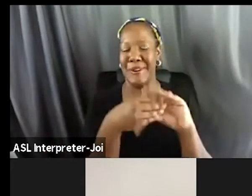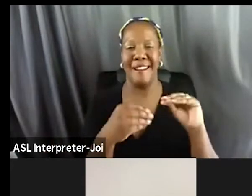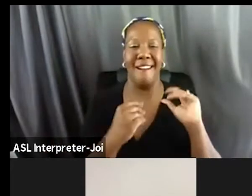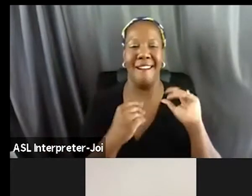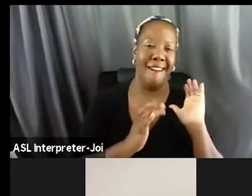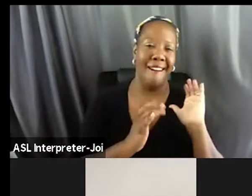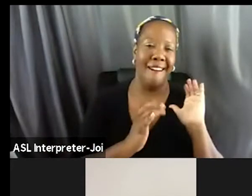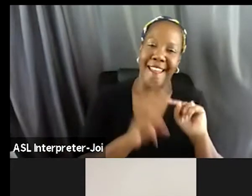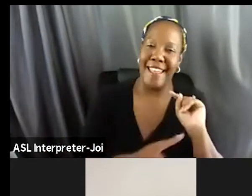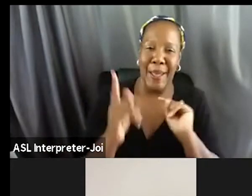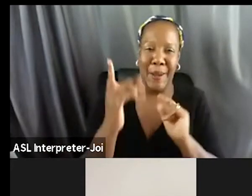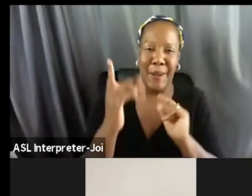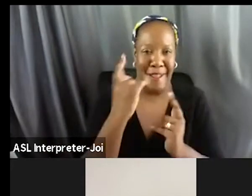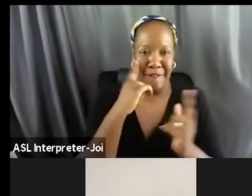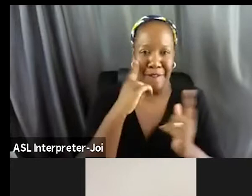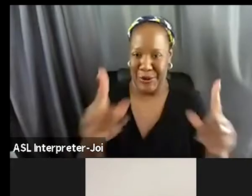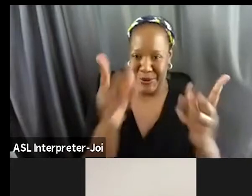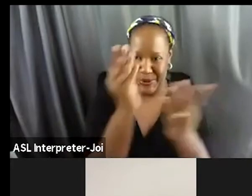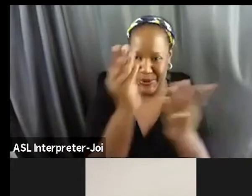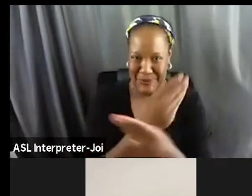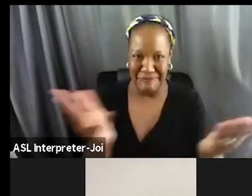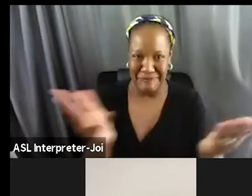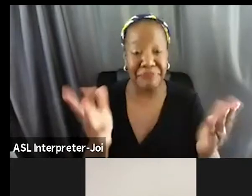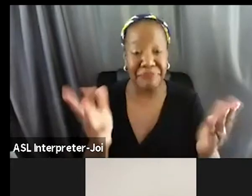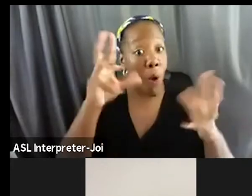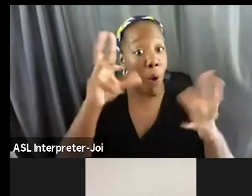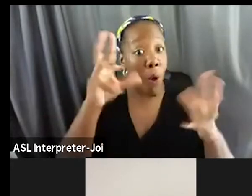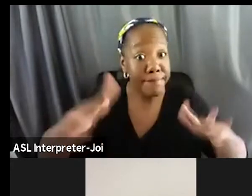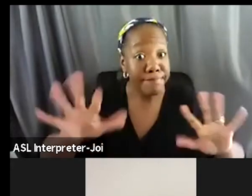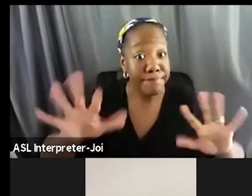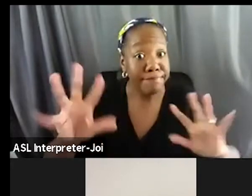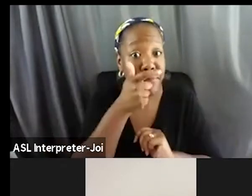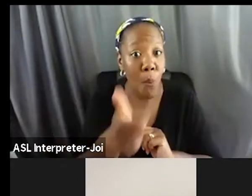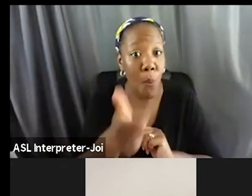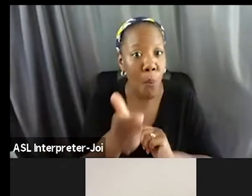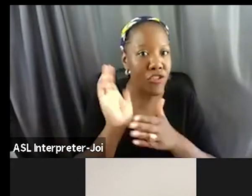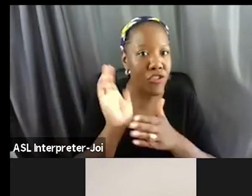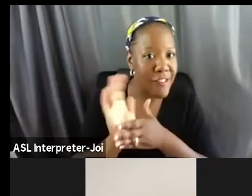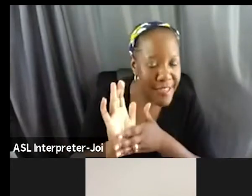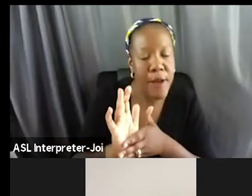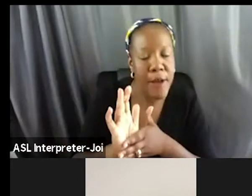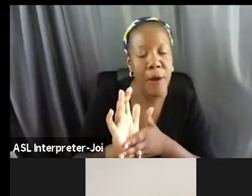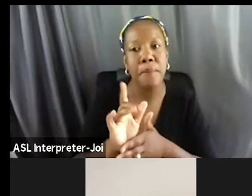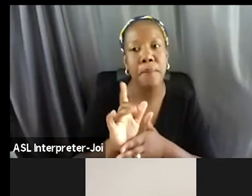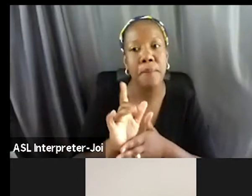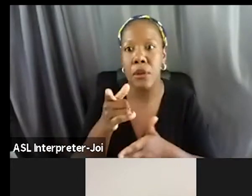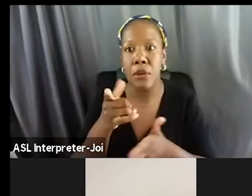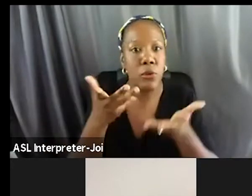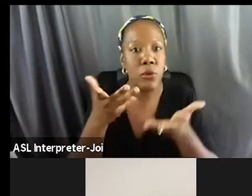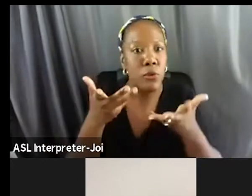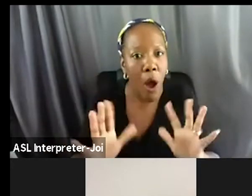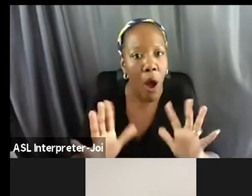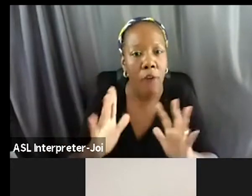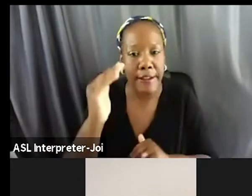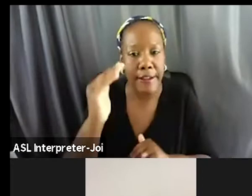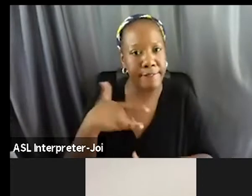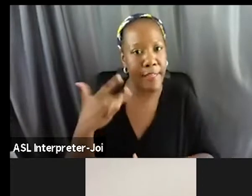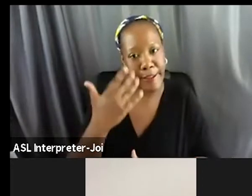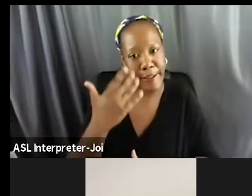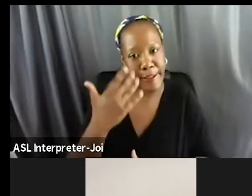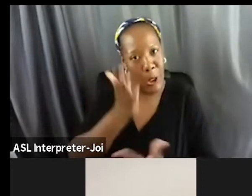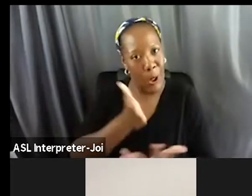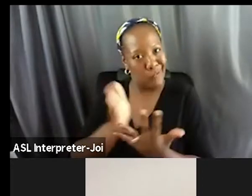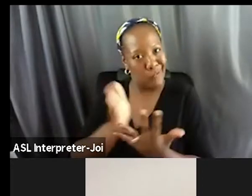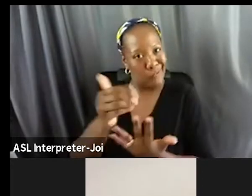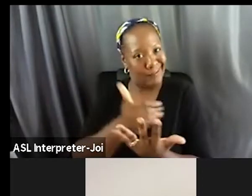hear it. So hopefully you have seen the film and its message, and you've gotten a chance to actually already get to know them as well. But now this